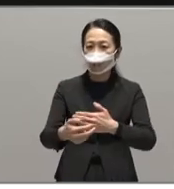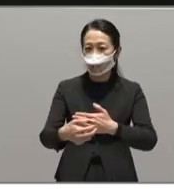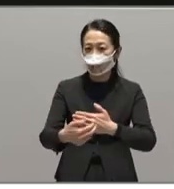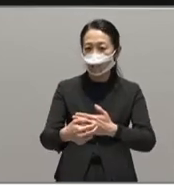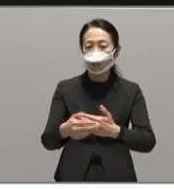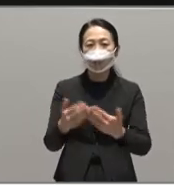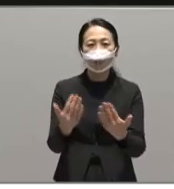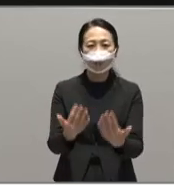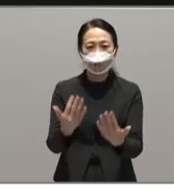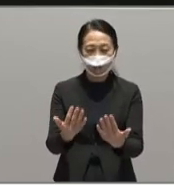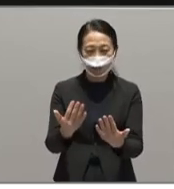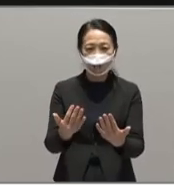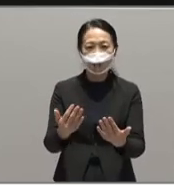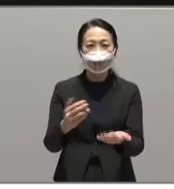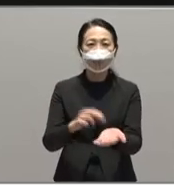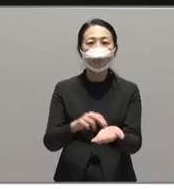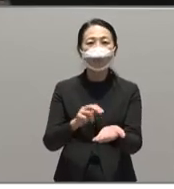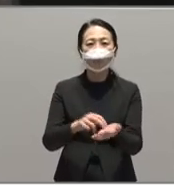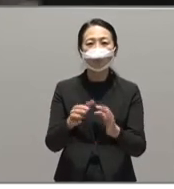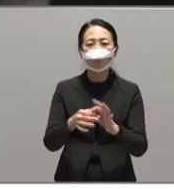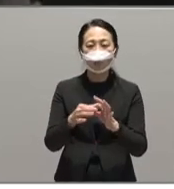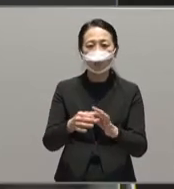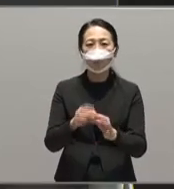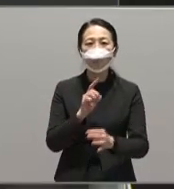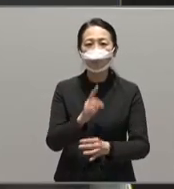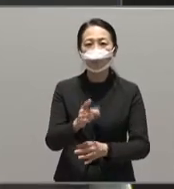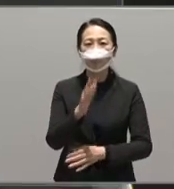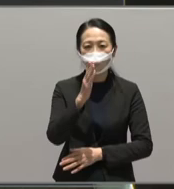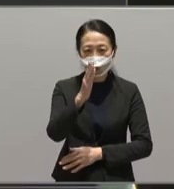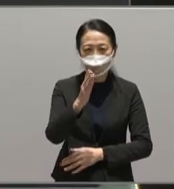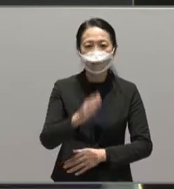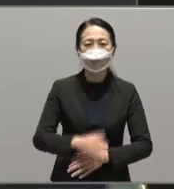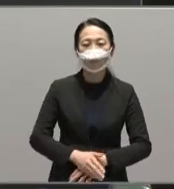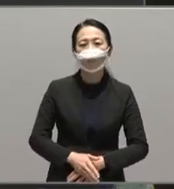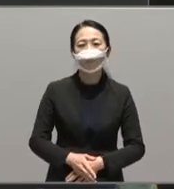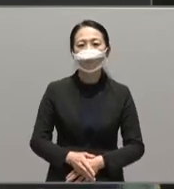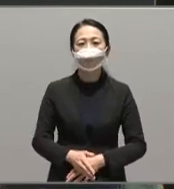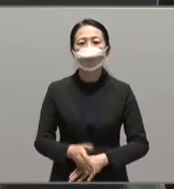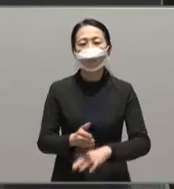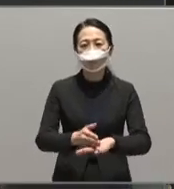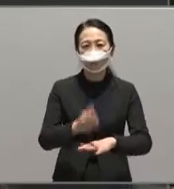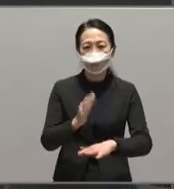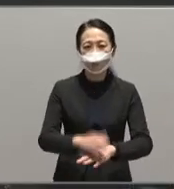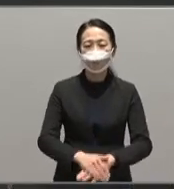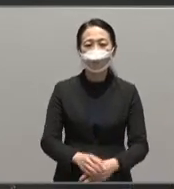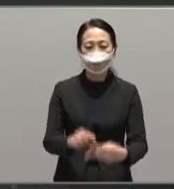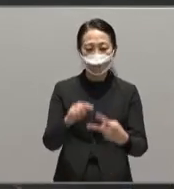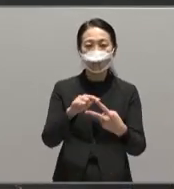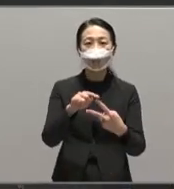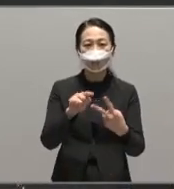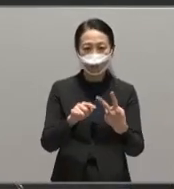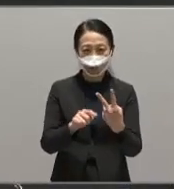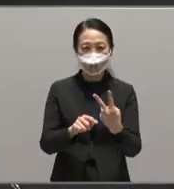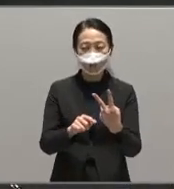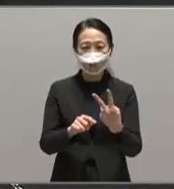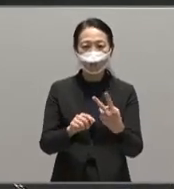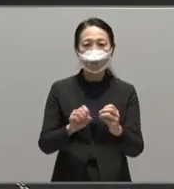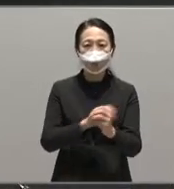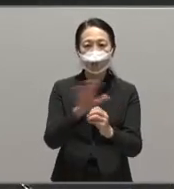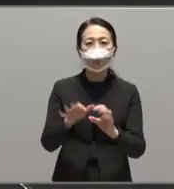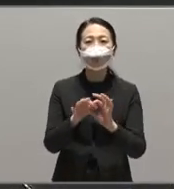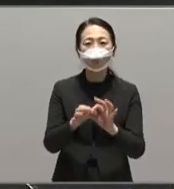And in terms of forest bathing and forest medicine, what is the message that you want to deliver to these people who are undergoing this right